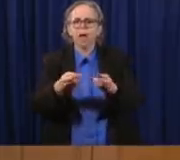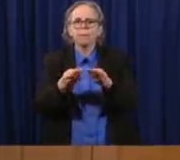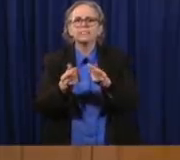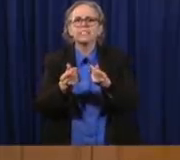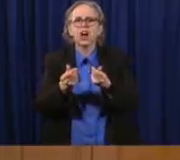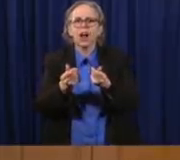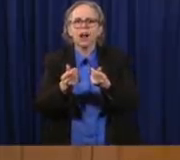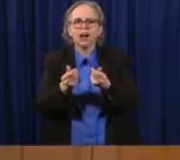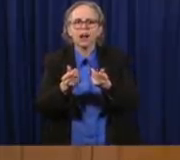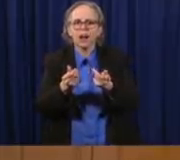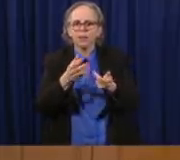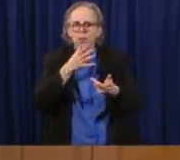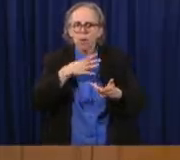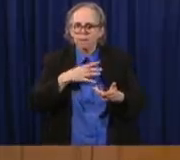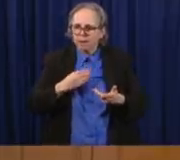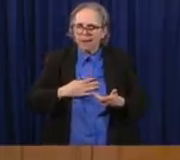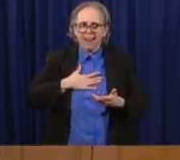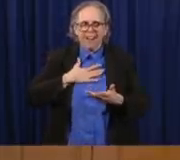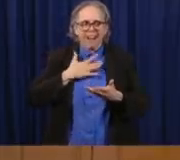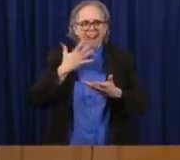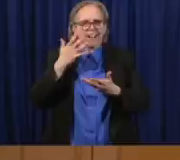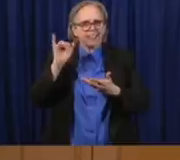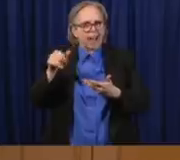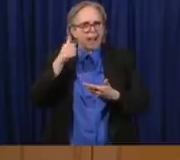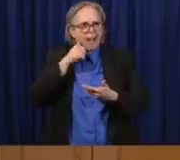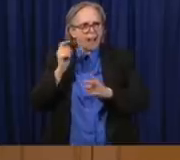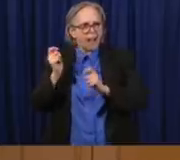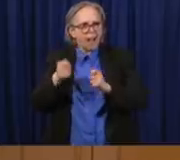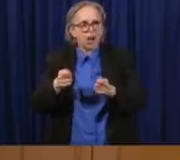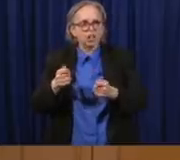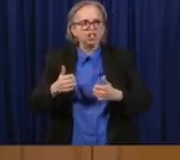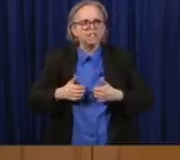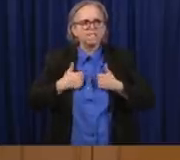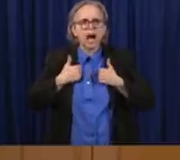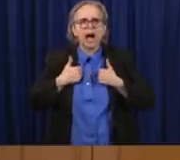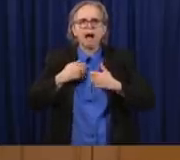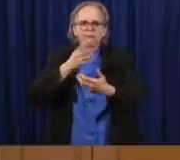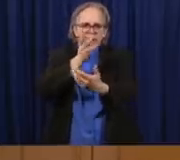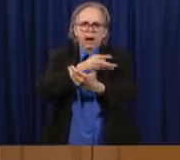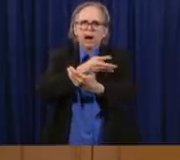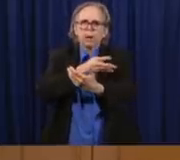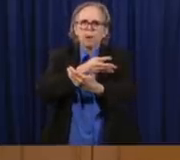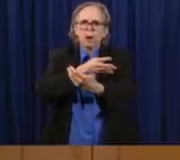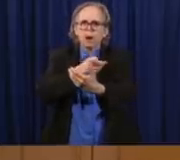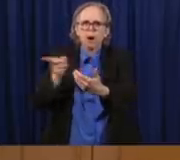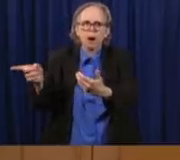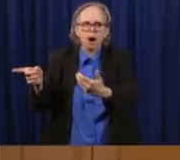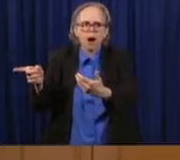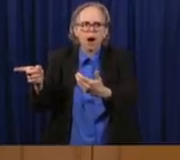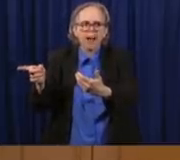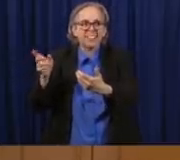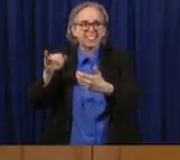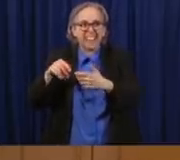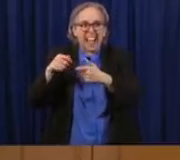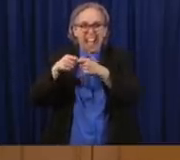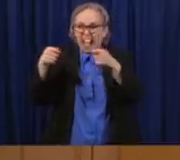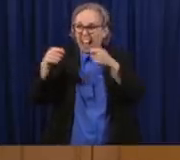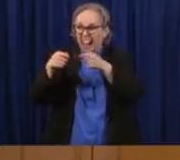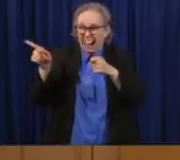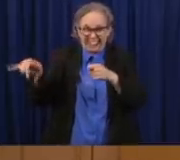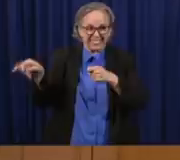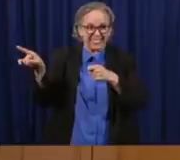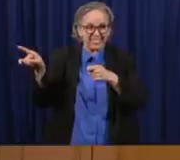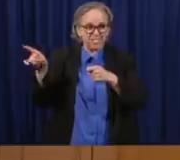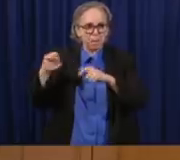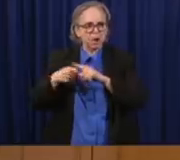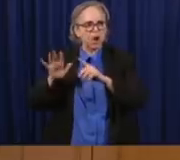young girl who has survived chemotherapy, and the actual ties were from a little tank top she